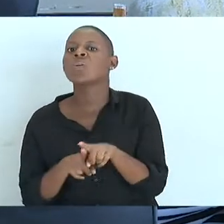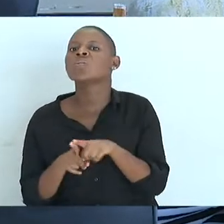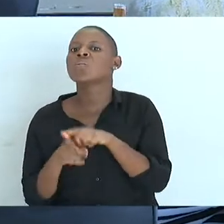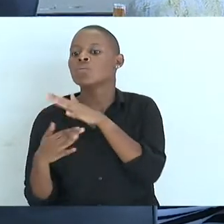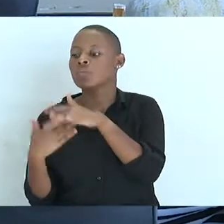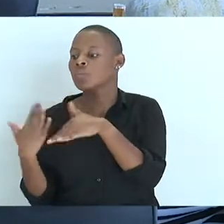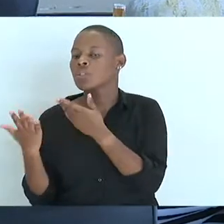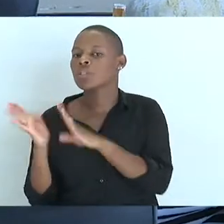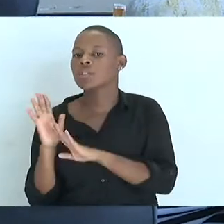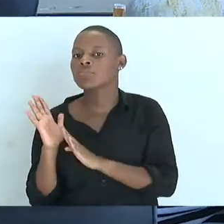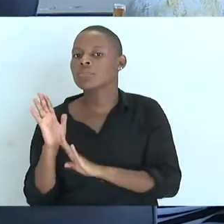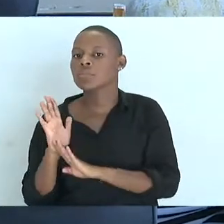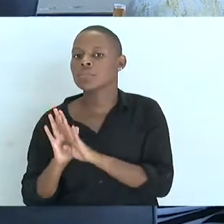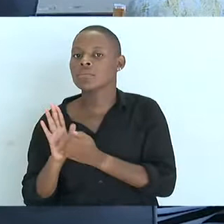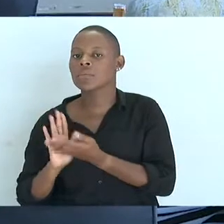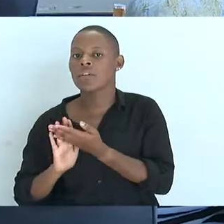development,